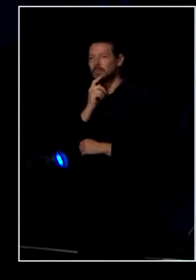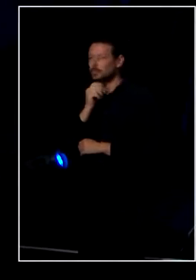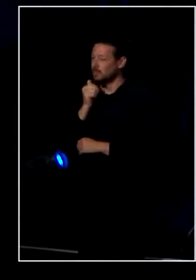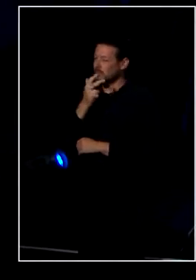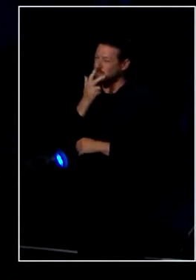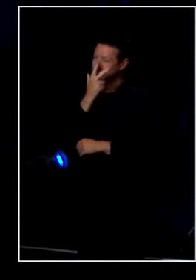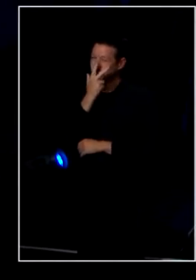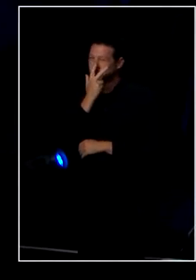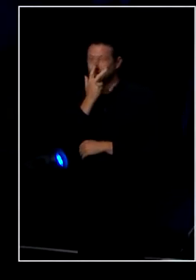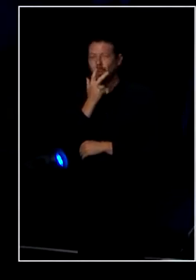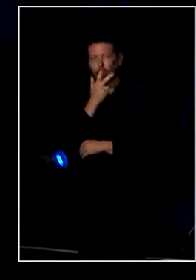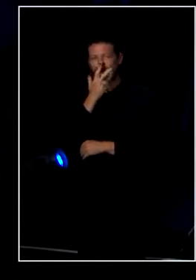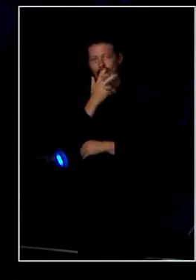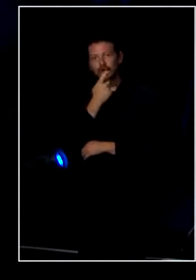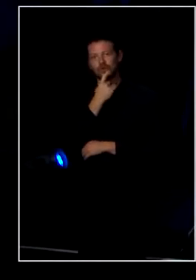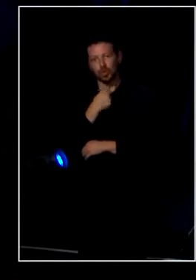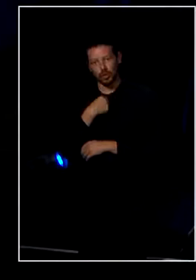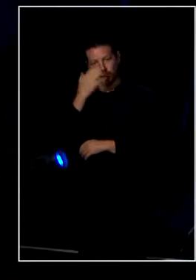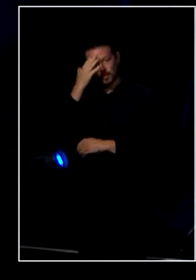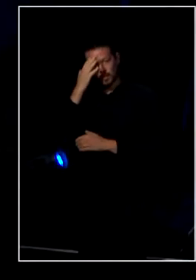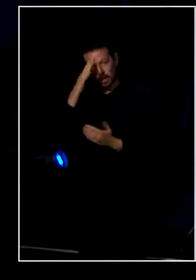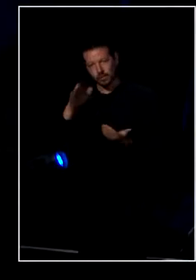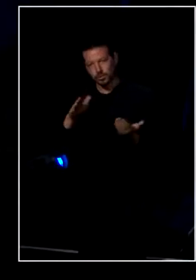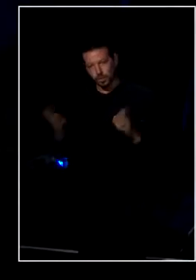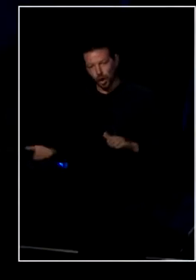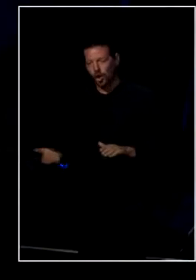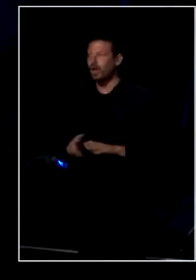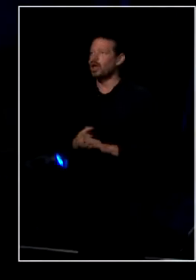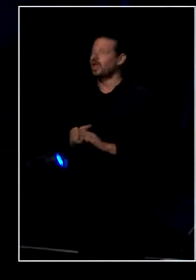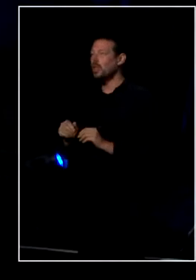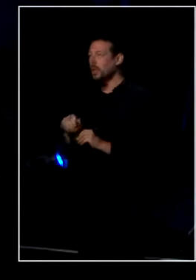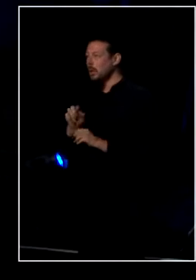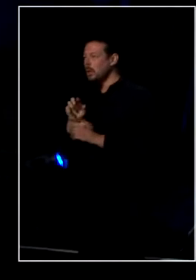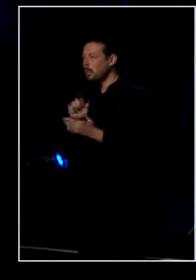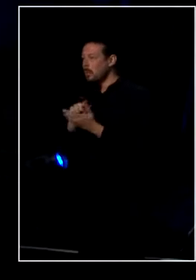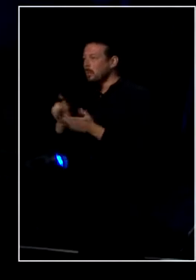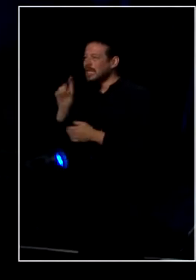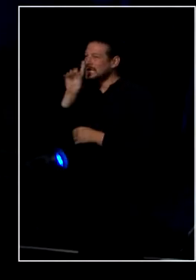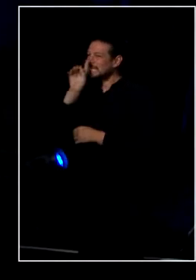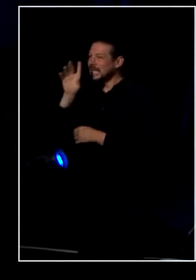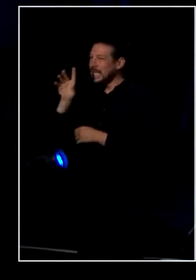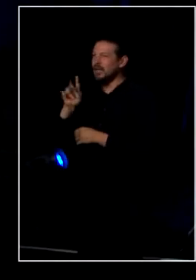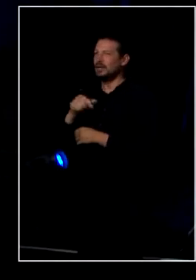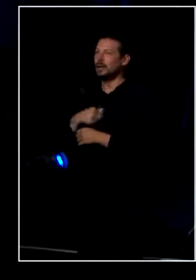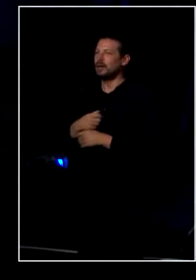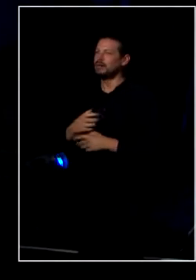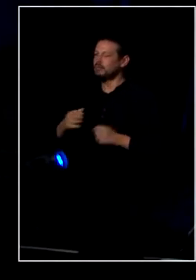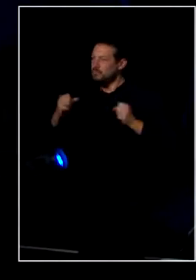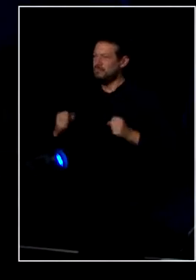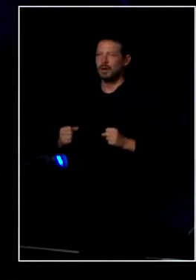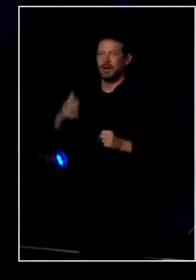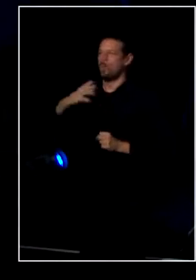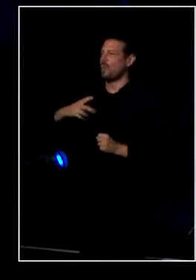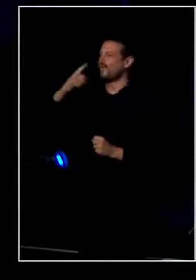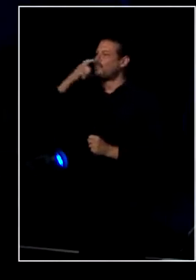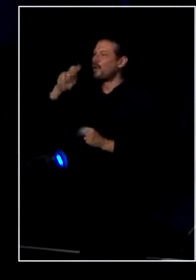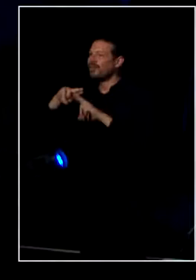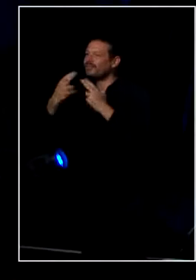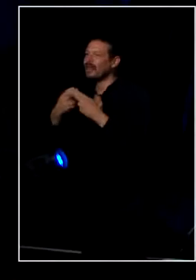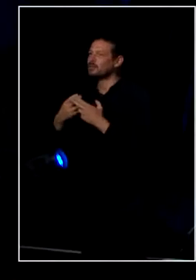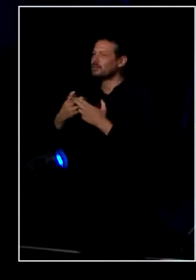8 when they told me. It would have been probably about 10. I started wanting to find my family on who they